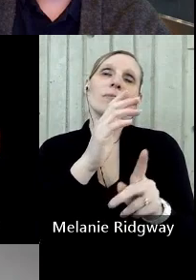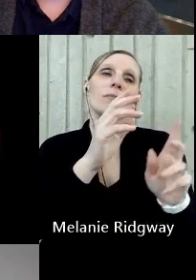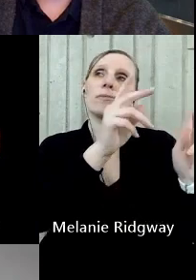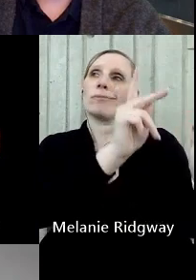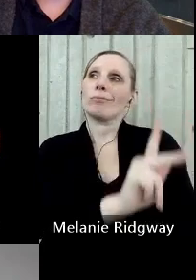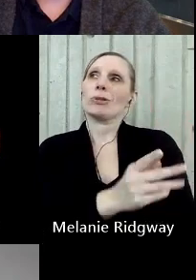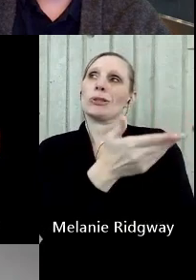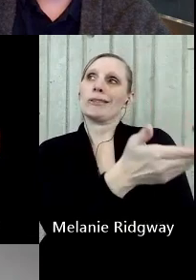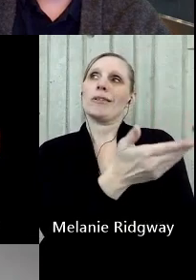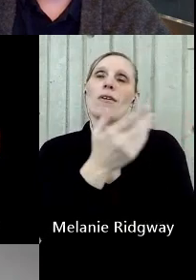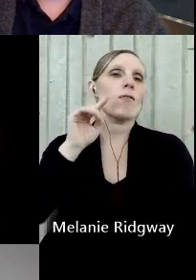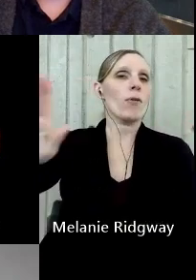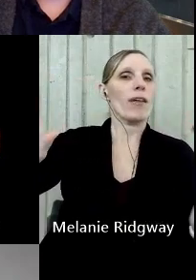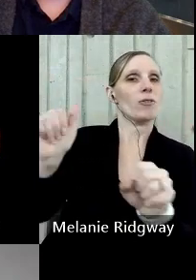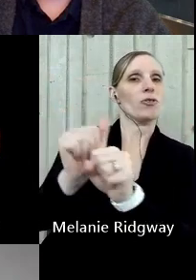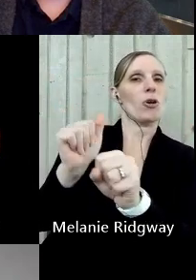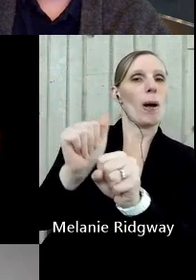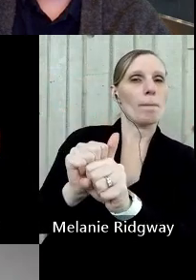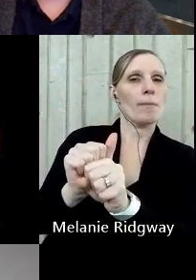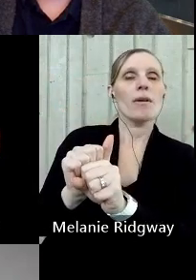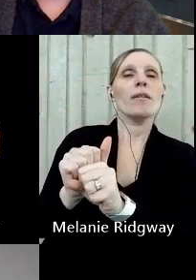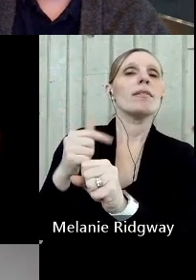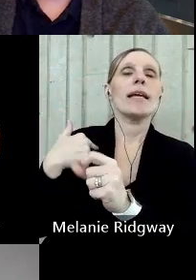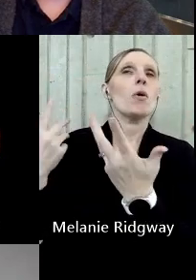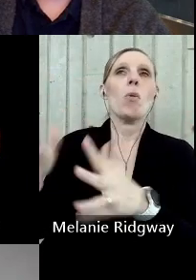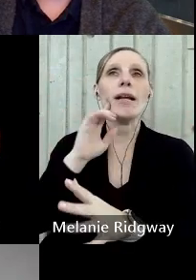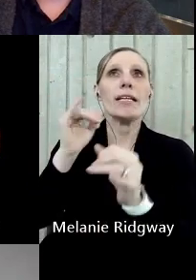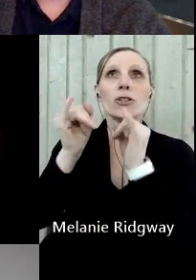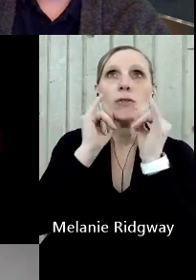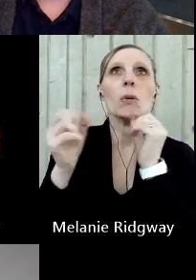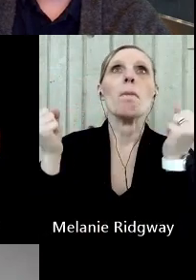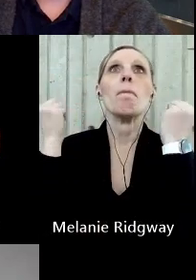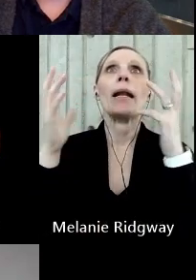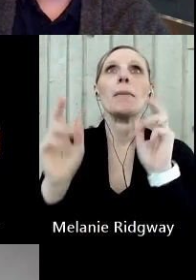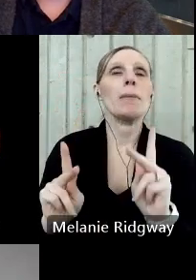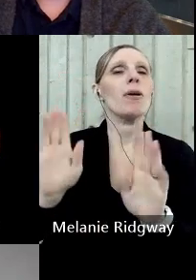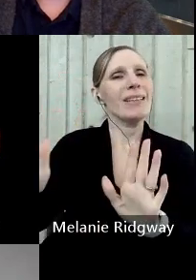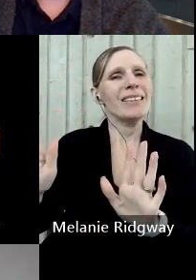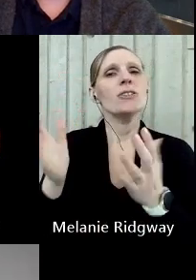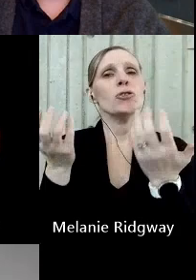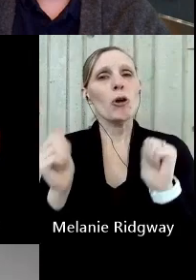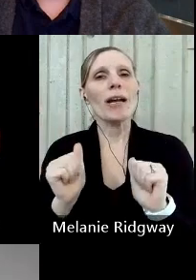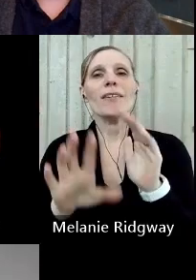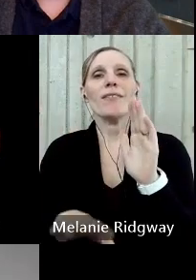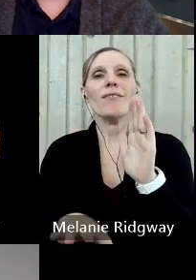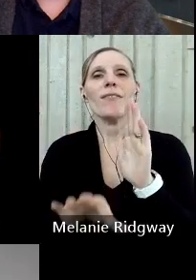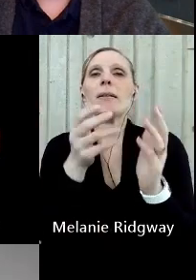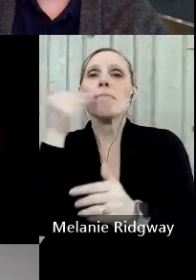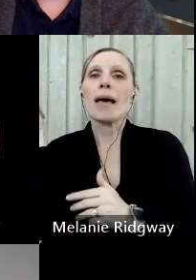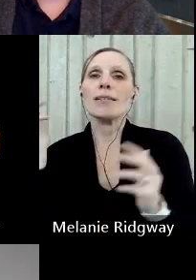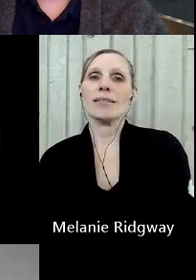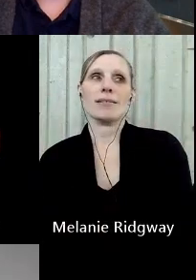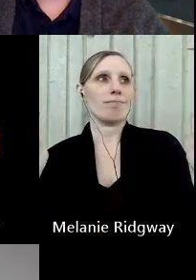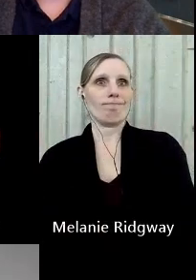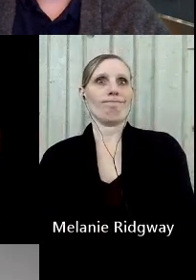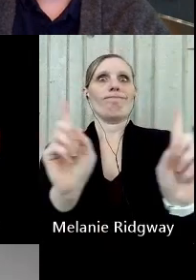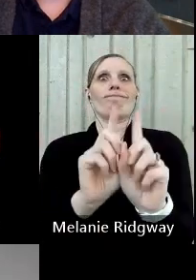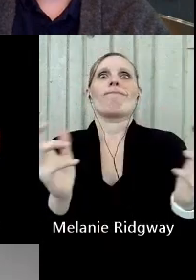and preparing these individuals before the interview to be the best interviewee for this position that's being applied